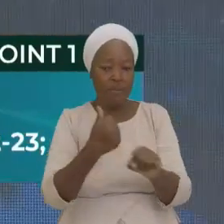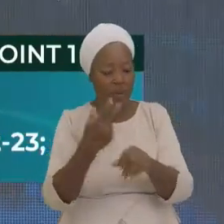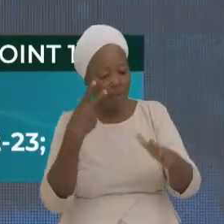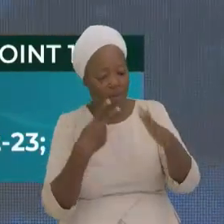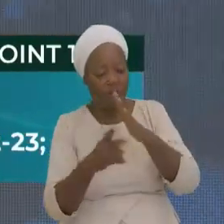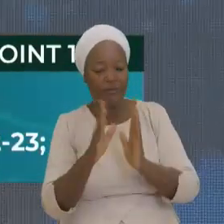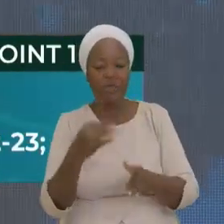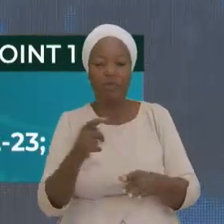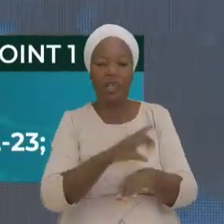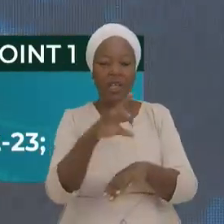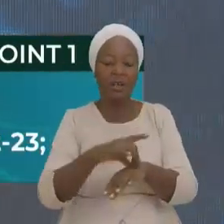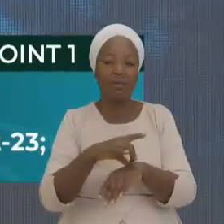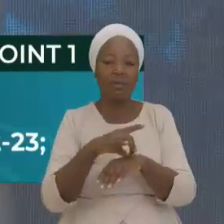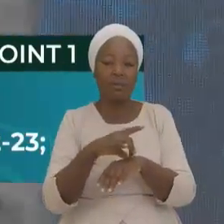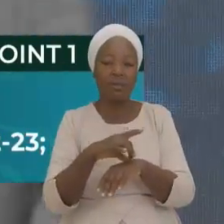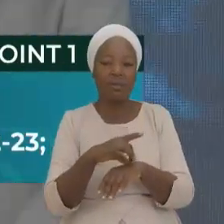earth.